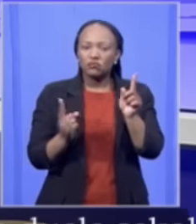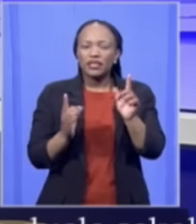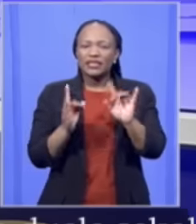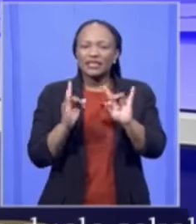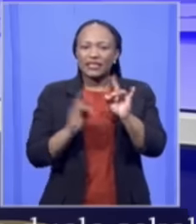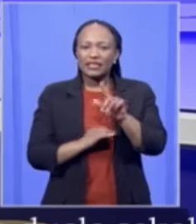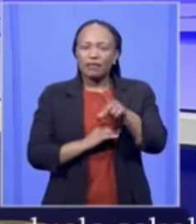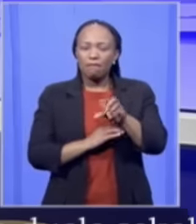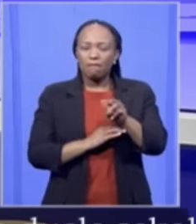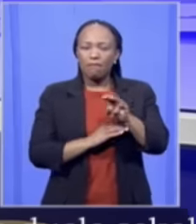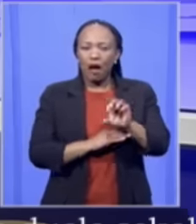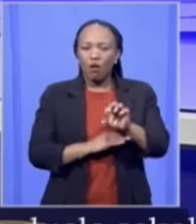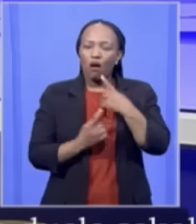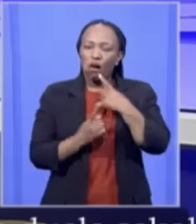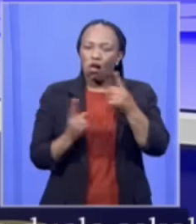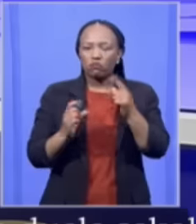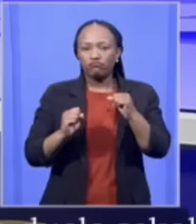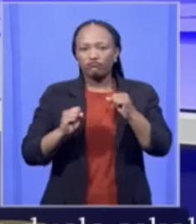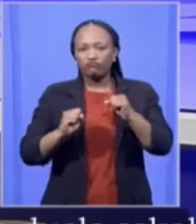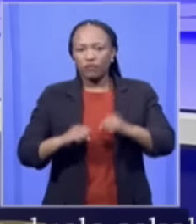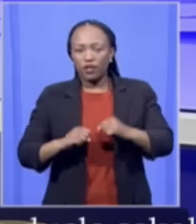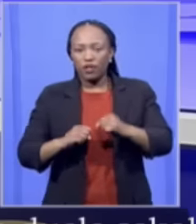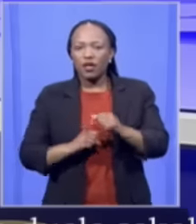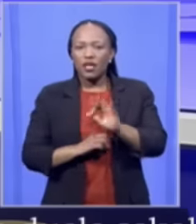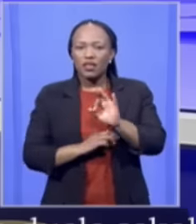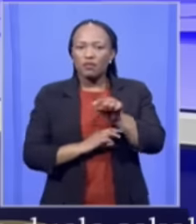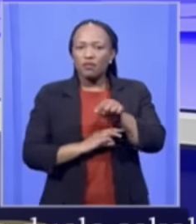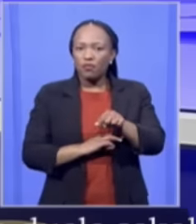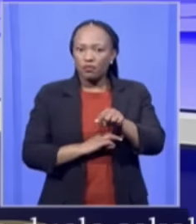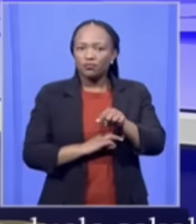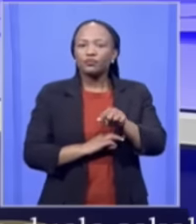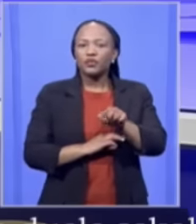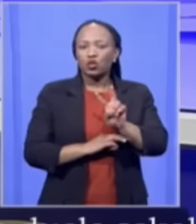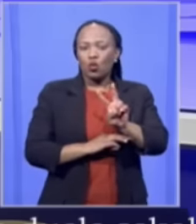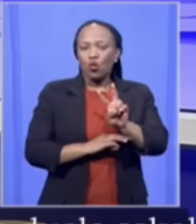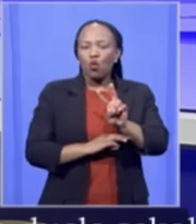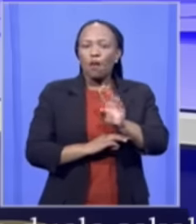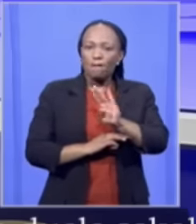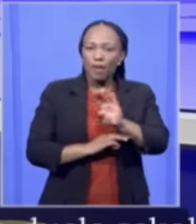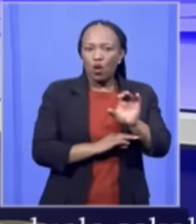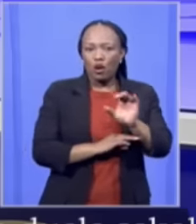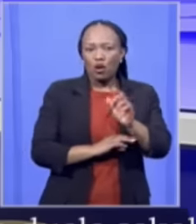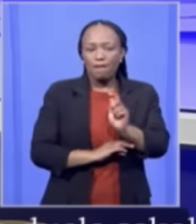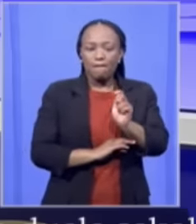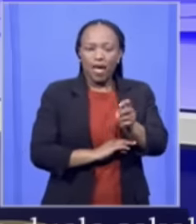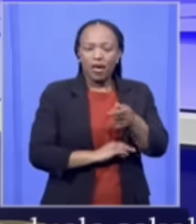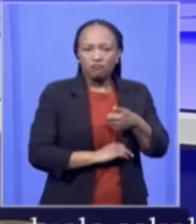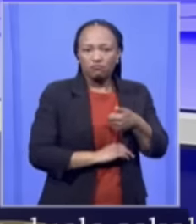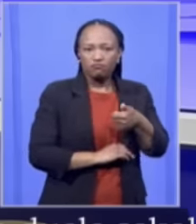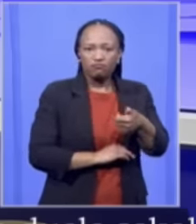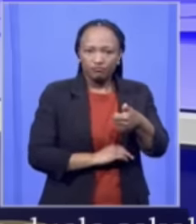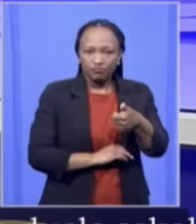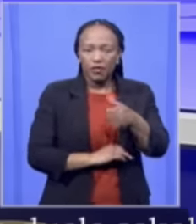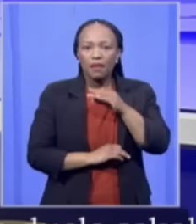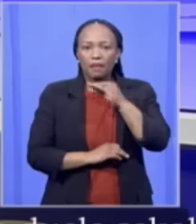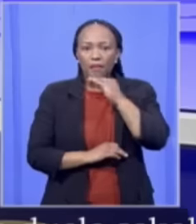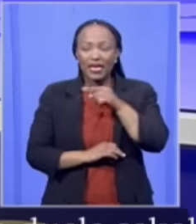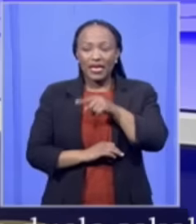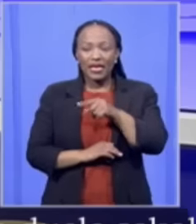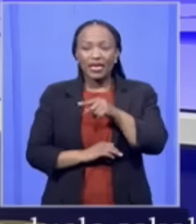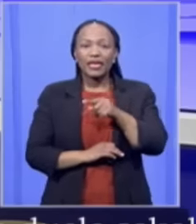sekoloto sa diranta di le dibilione di le 3.2. Tumalano eno e ra gore City Power ya Johannesburg